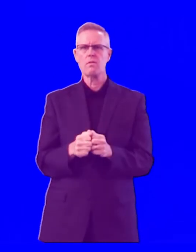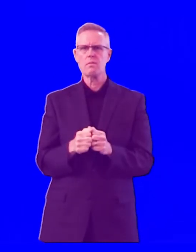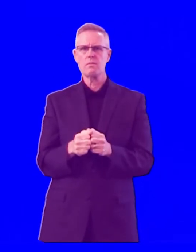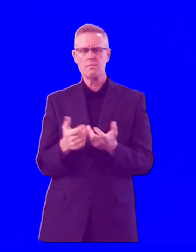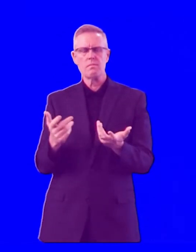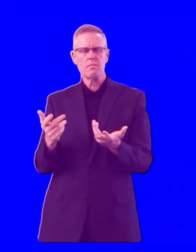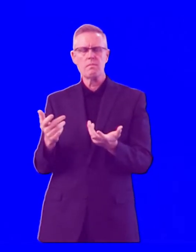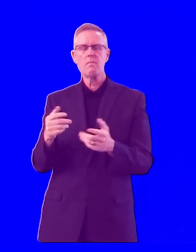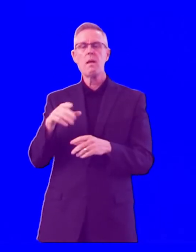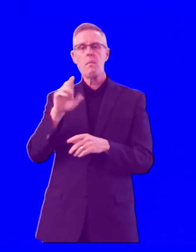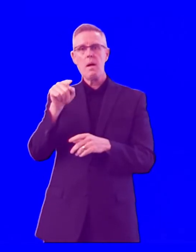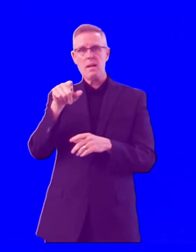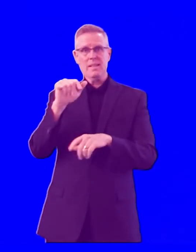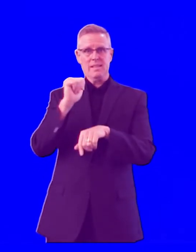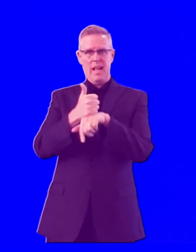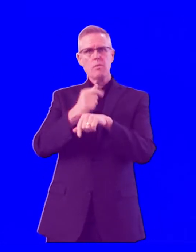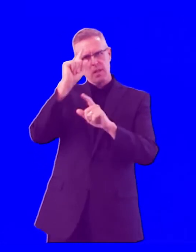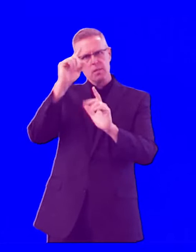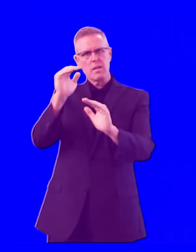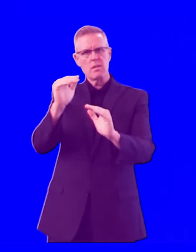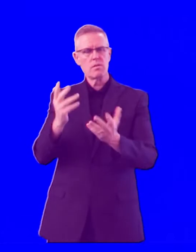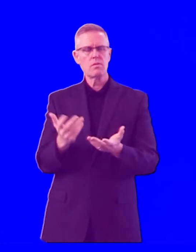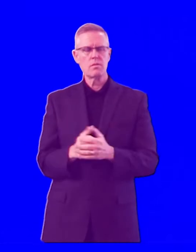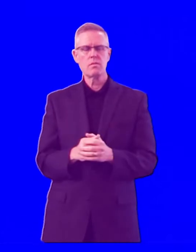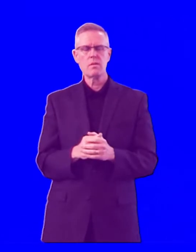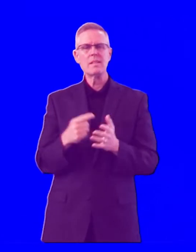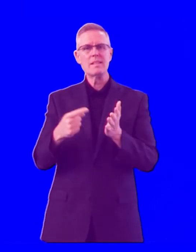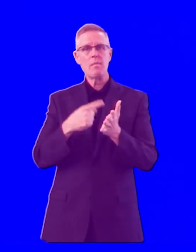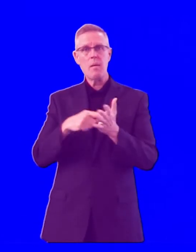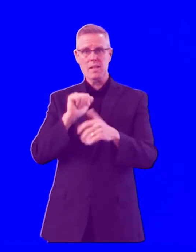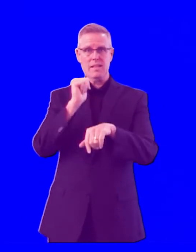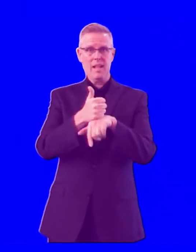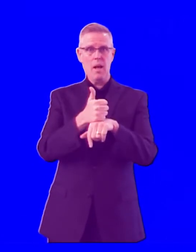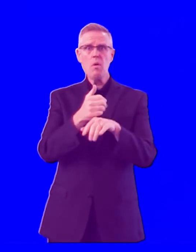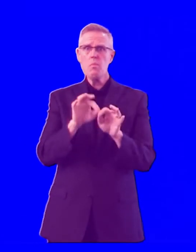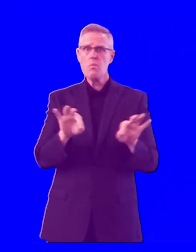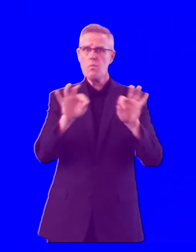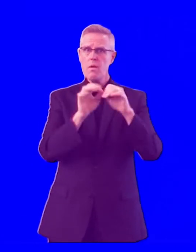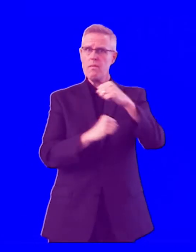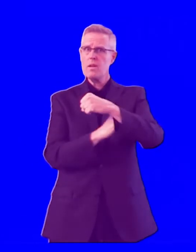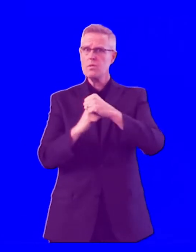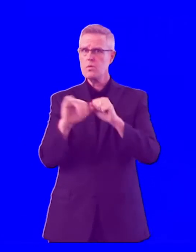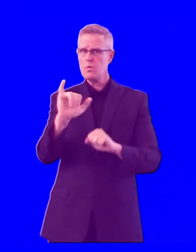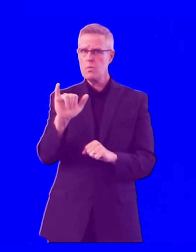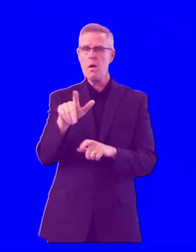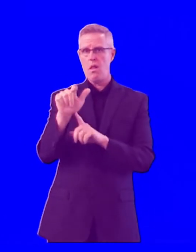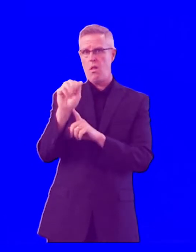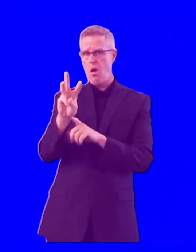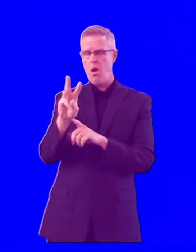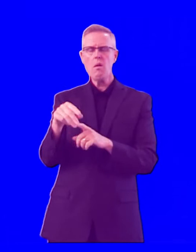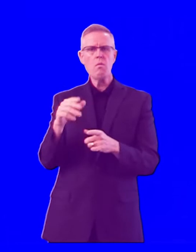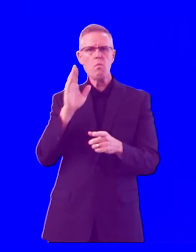address equality. They establish an expectation, and sometimes they establish important foundations. Laws